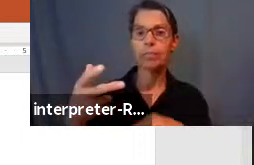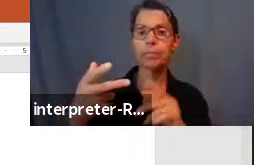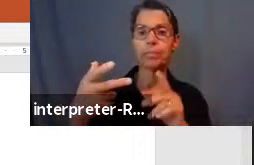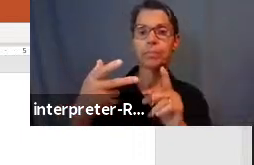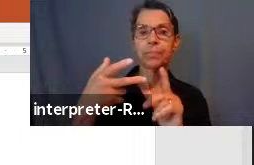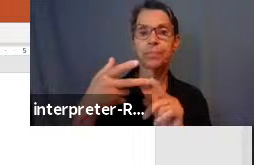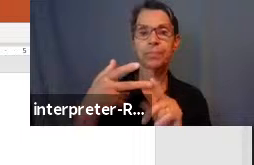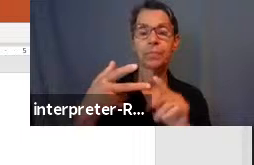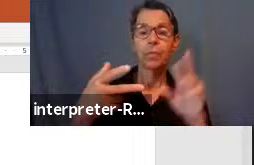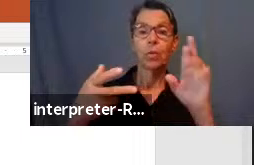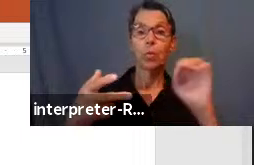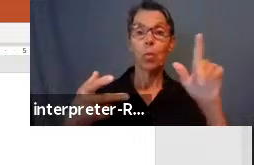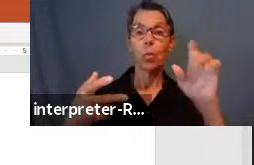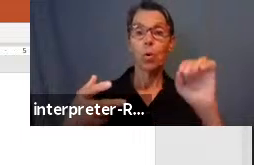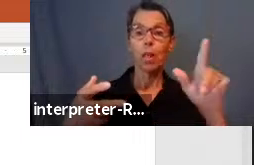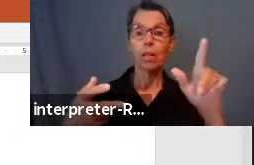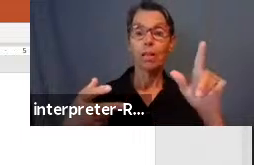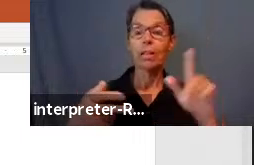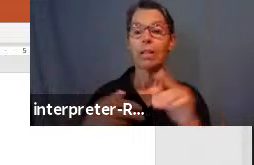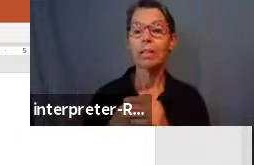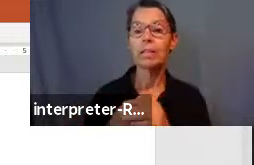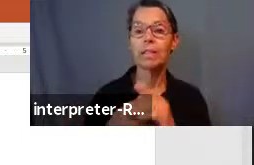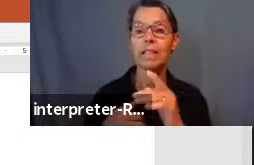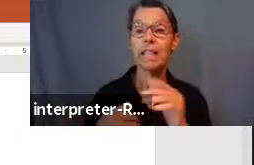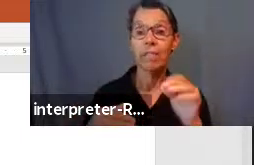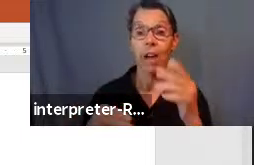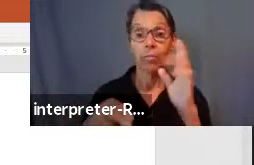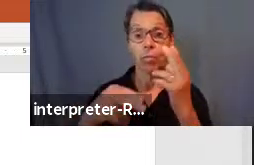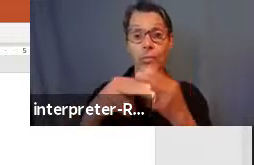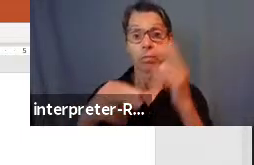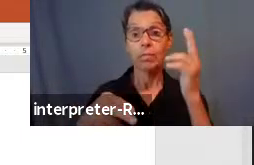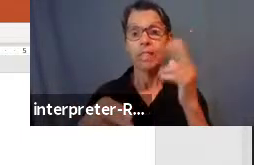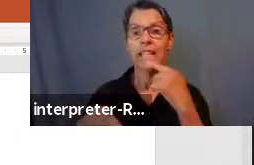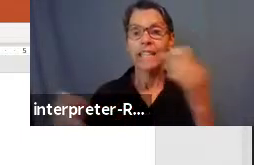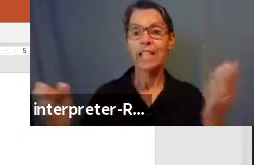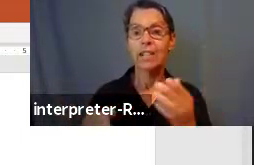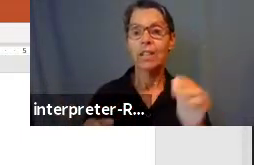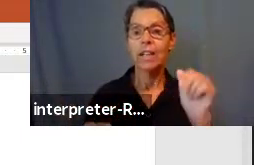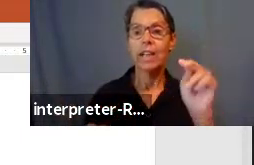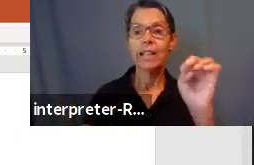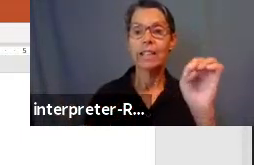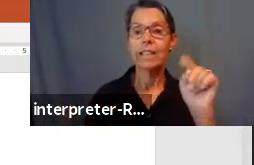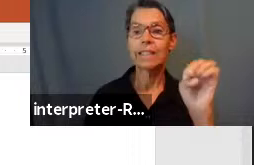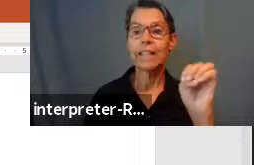roll call. Please say here. When I call your name, Annette Graham,